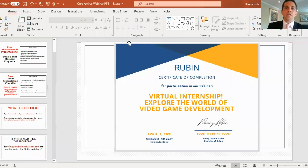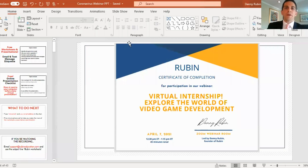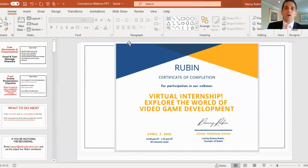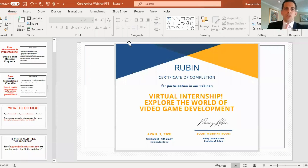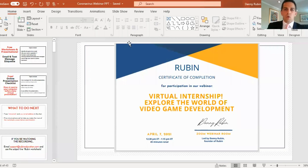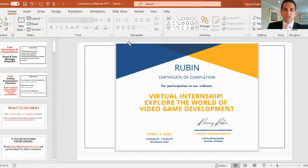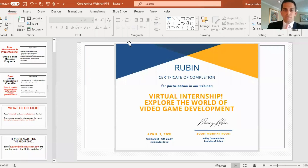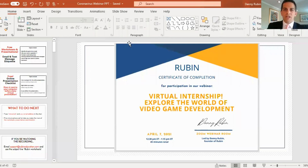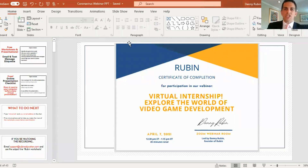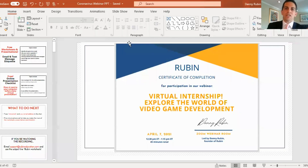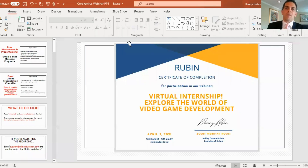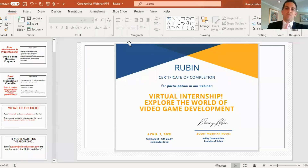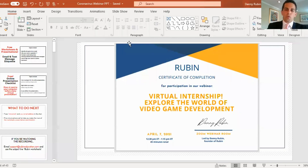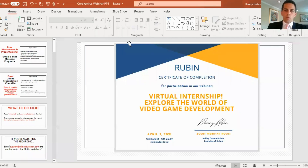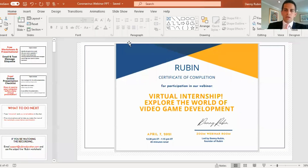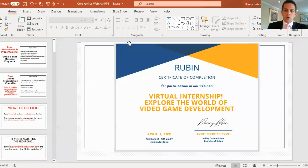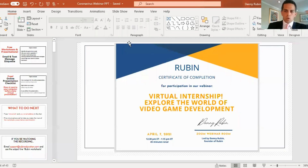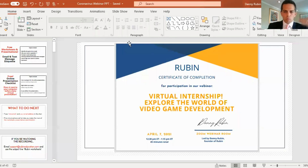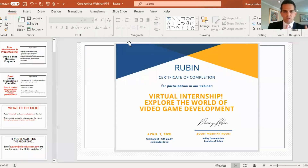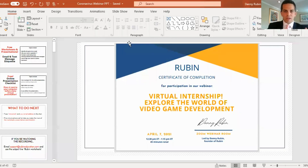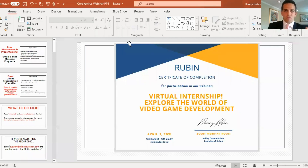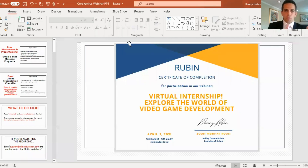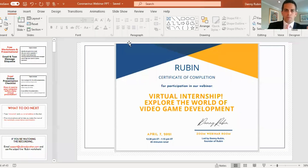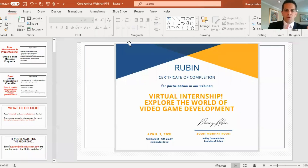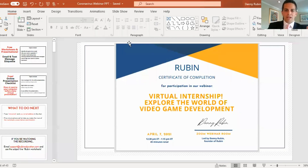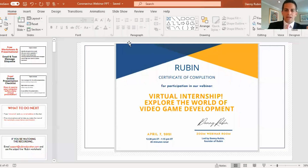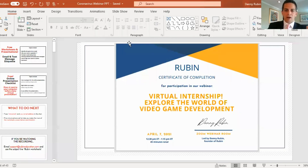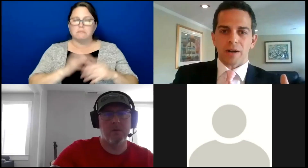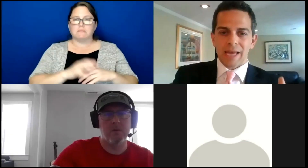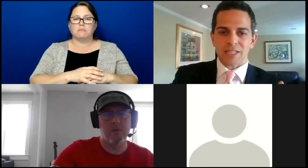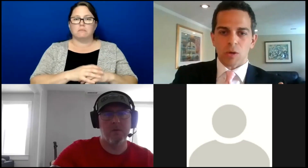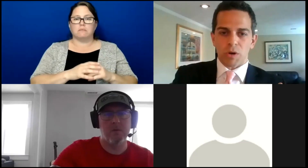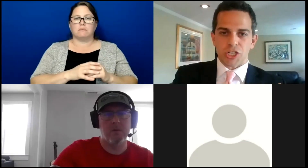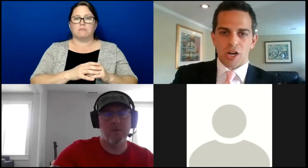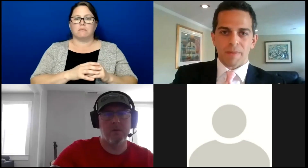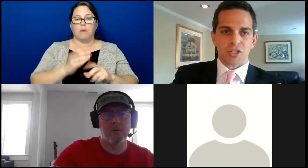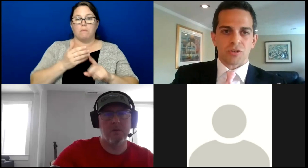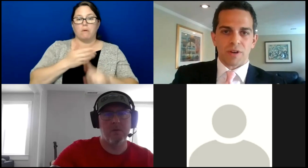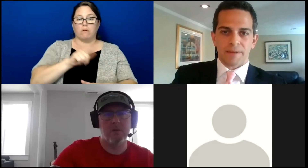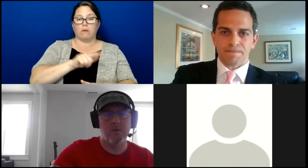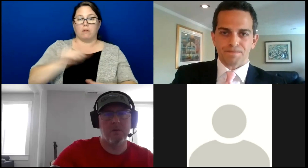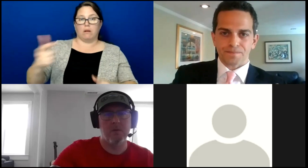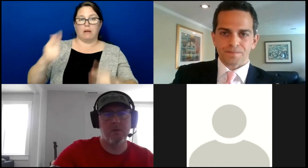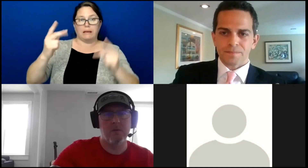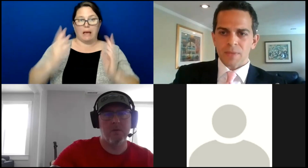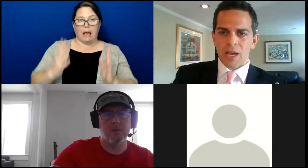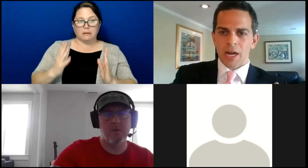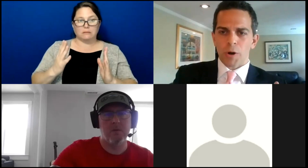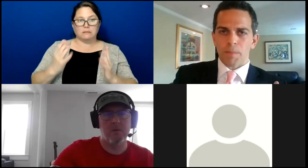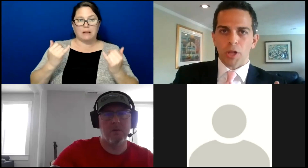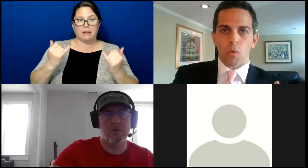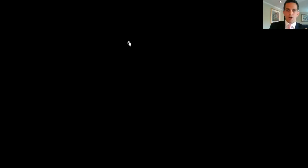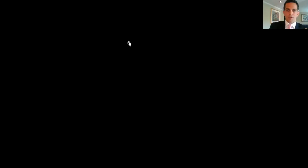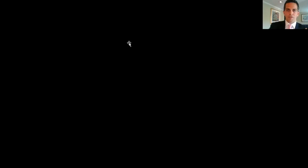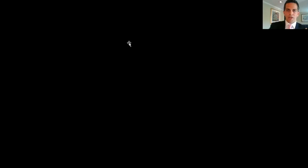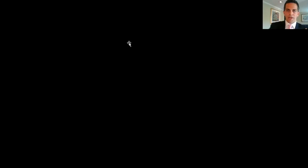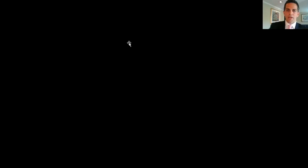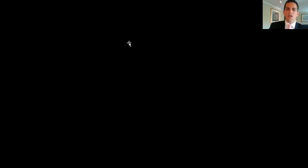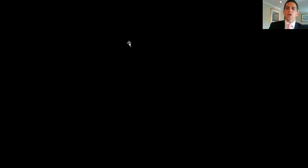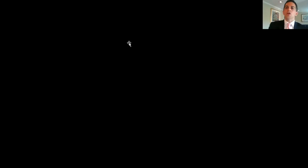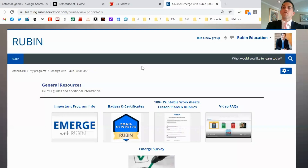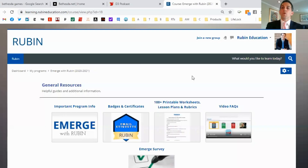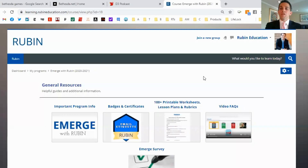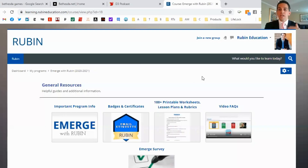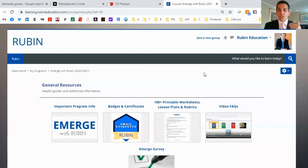little housekeeping notes I wanted to mention. Now, one more thing before we bring in our guests, I want to share my screen, and I want to pull up one other